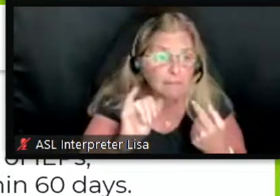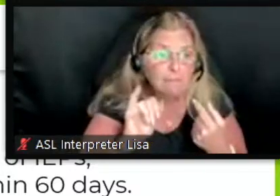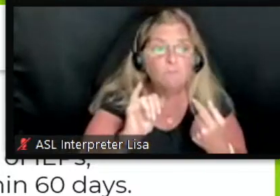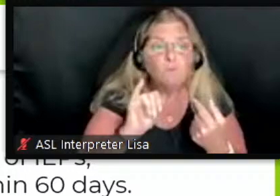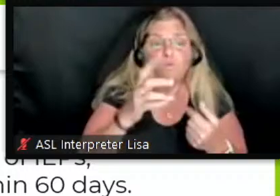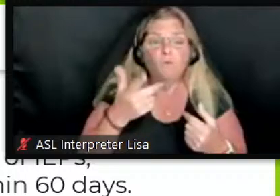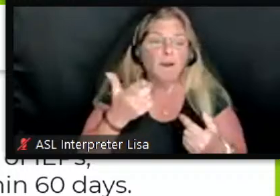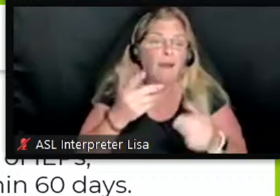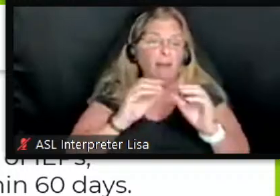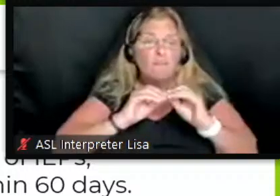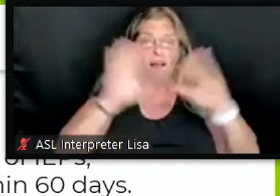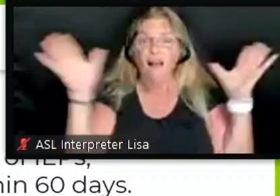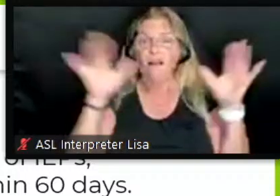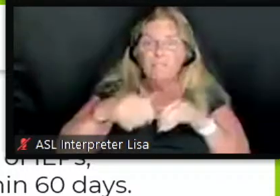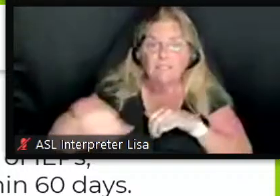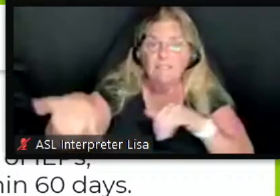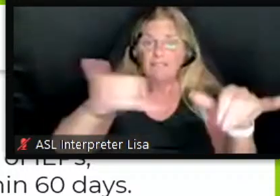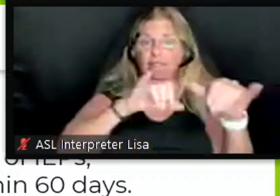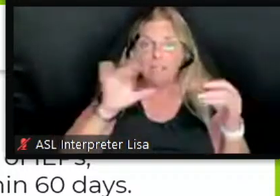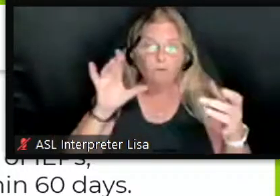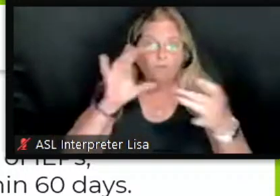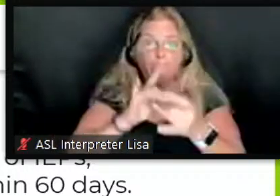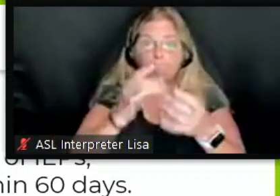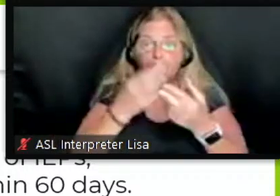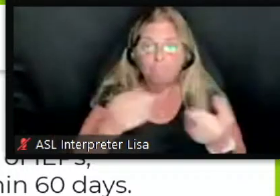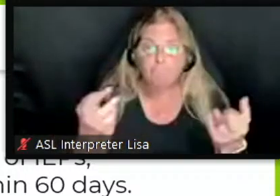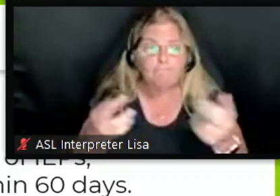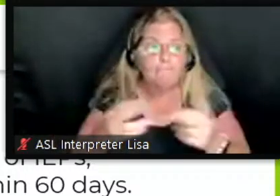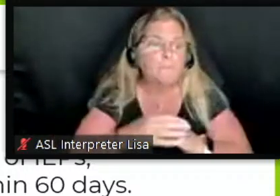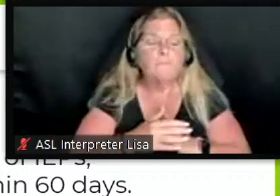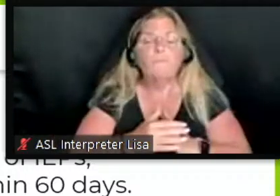resources, menus of evidence-based best practices,